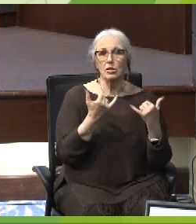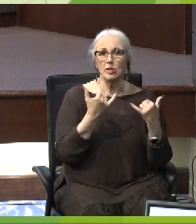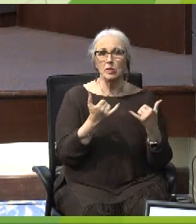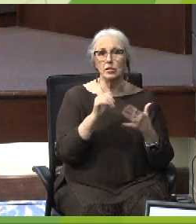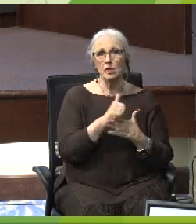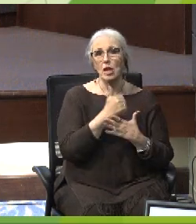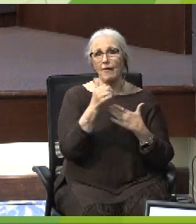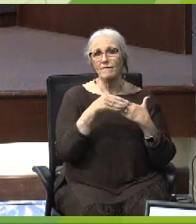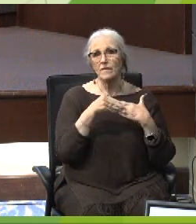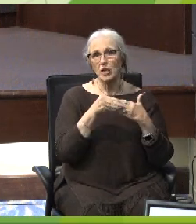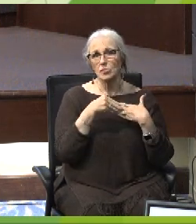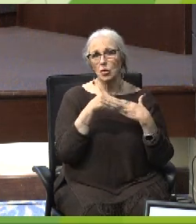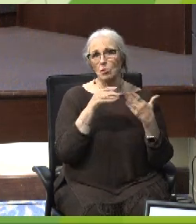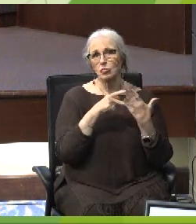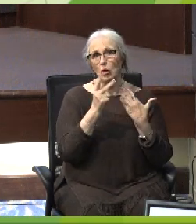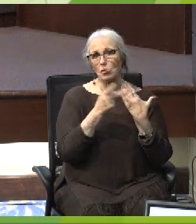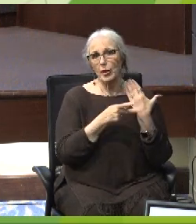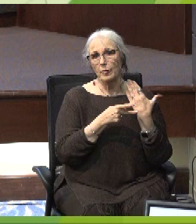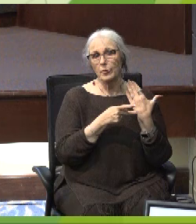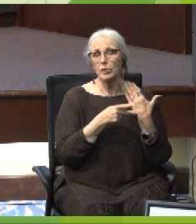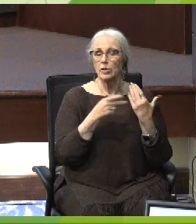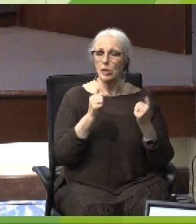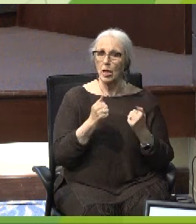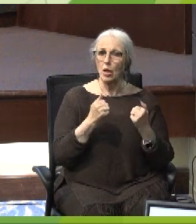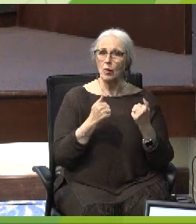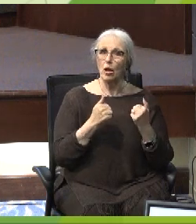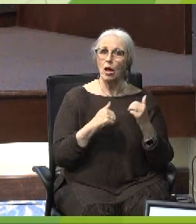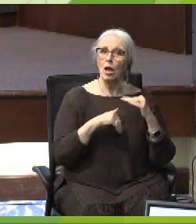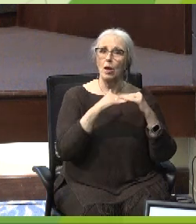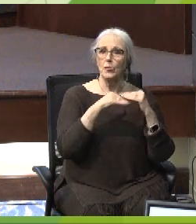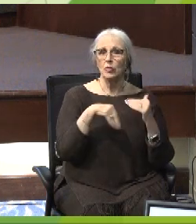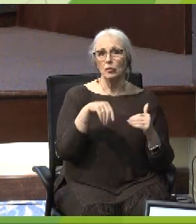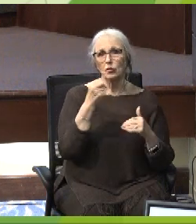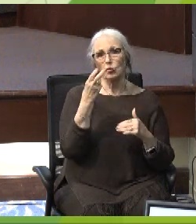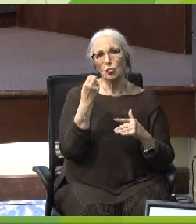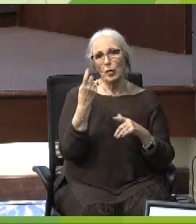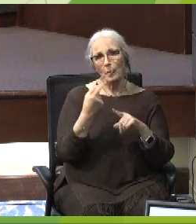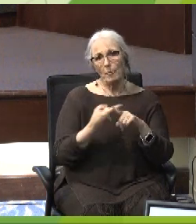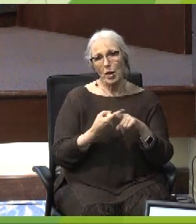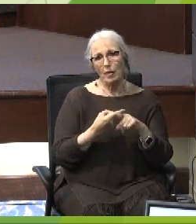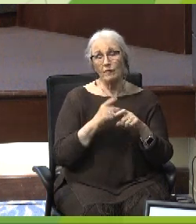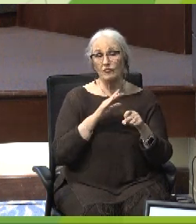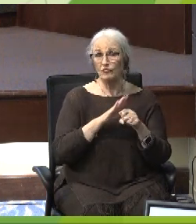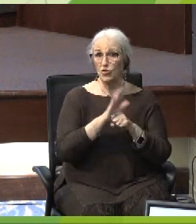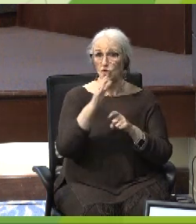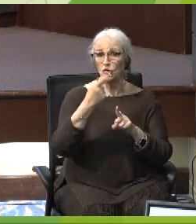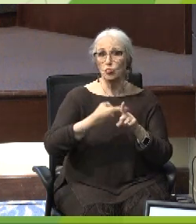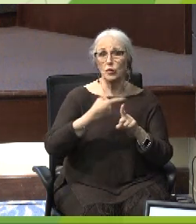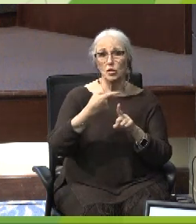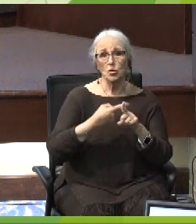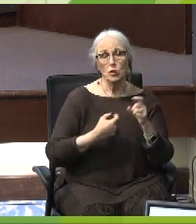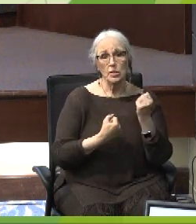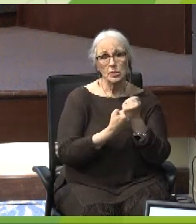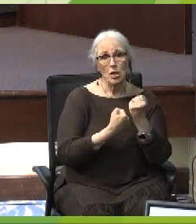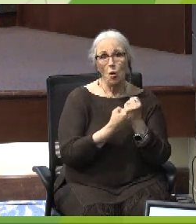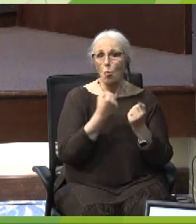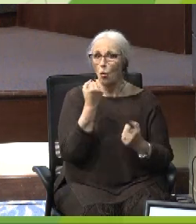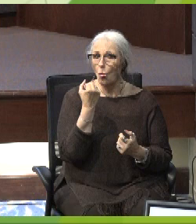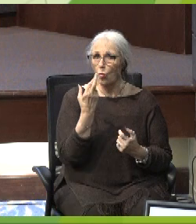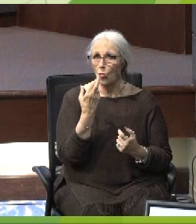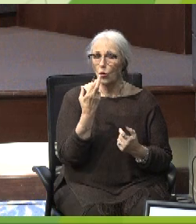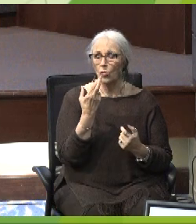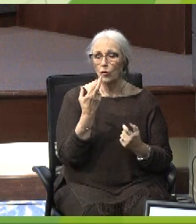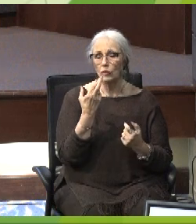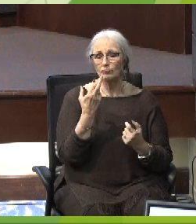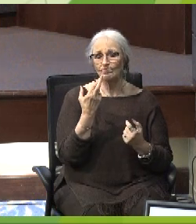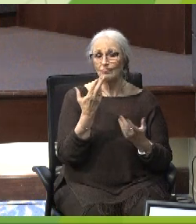very flexible program. It can provide up to 12 months of complete rental assistance, or it can